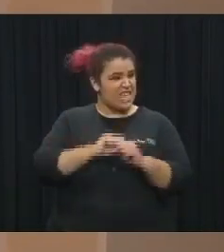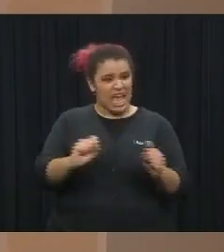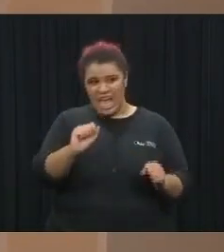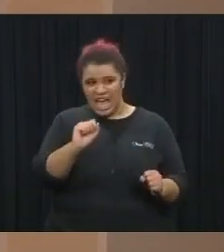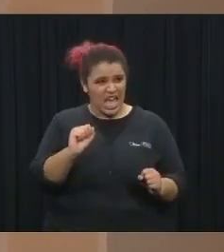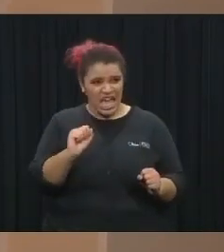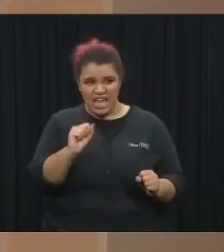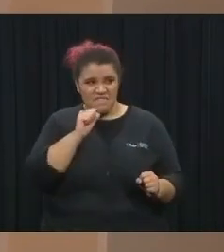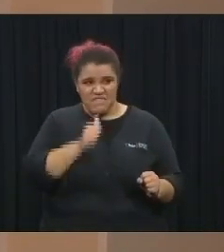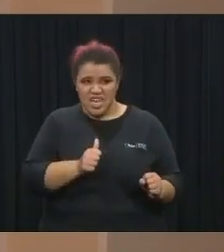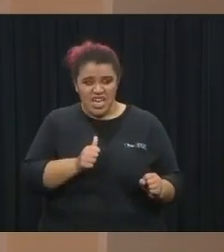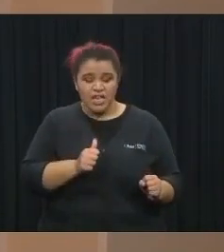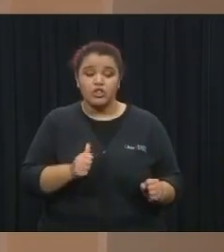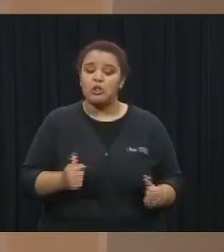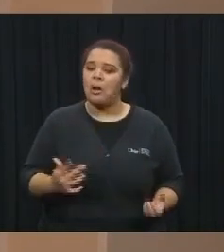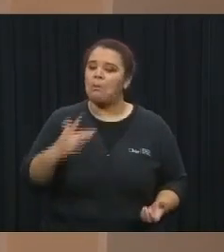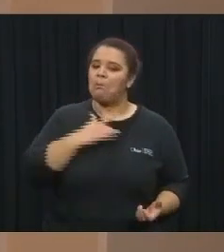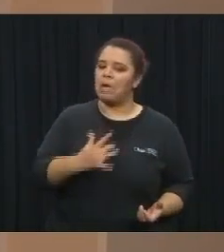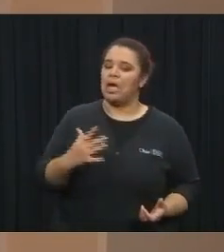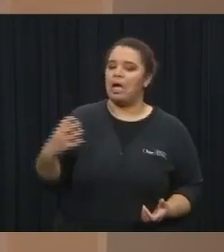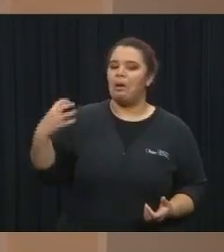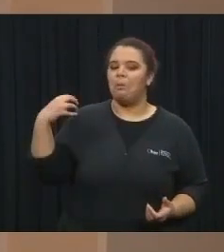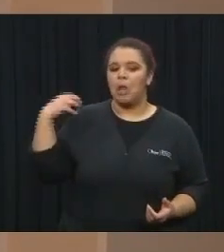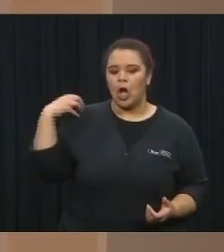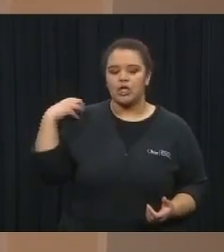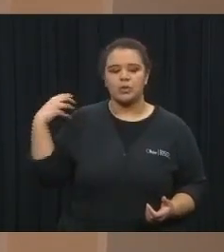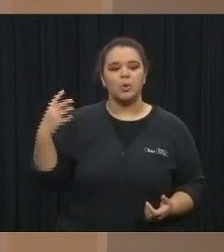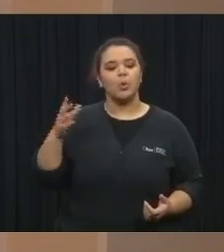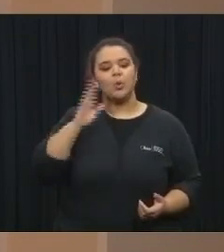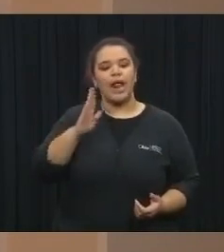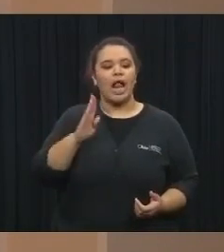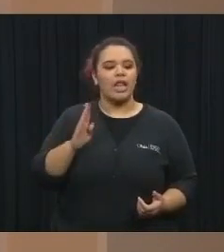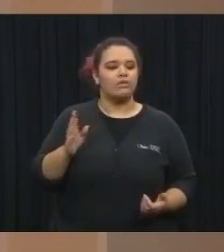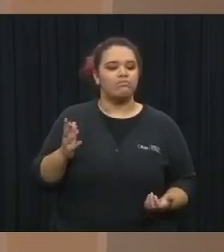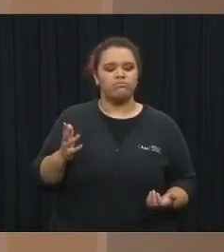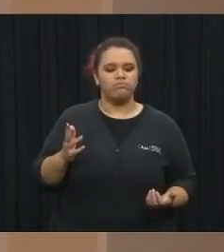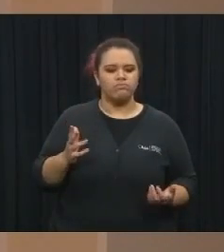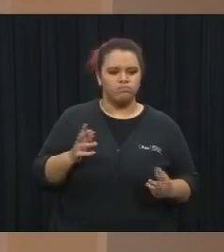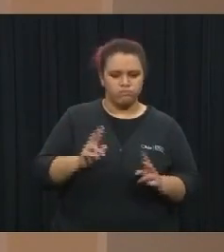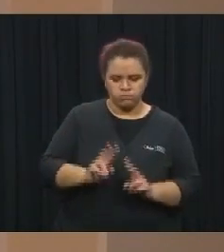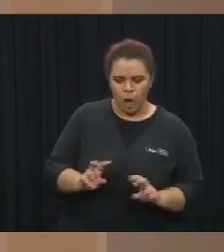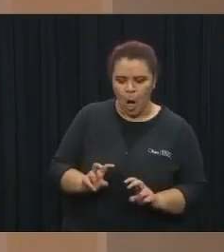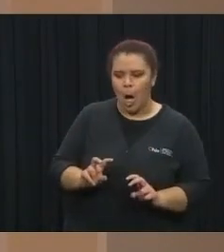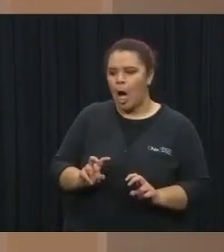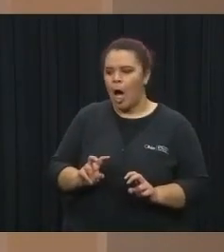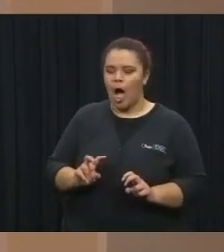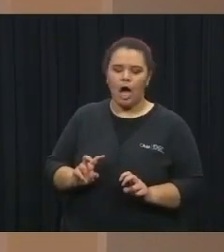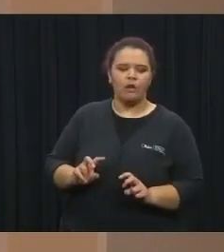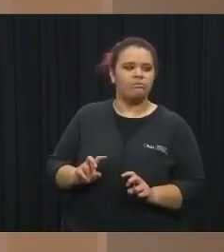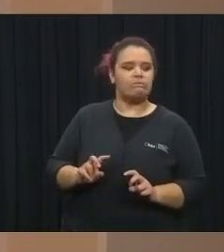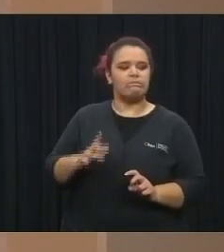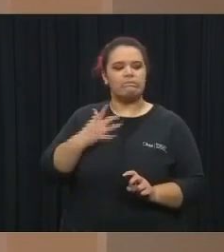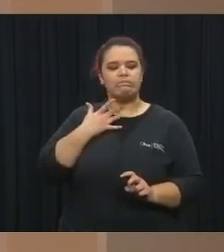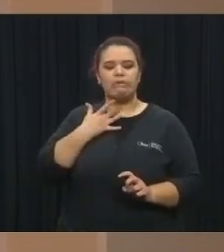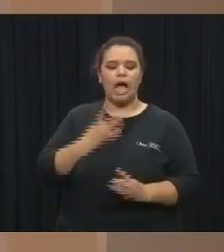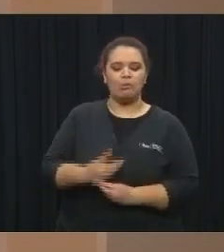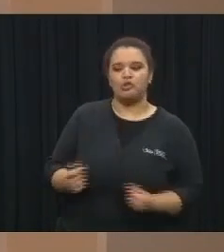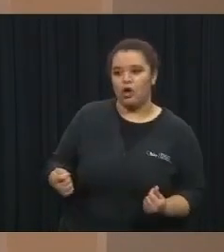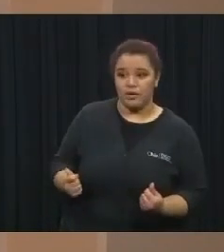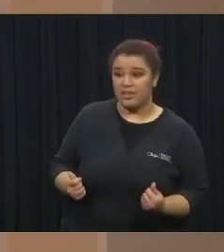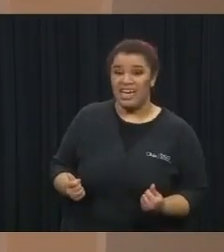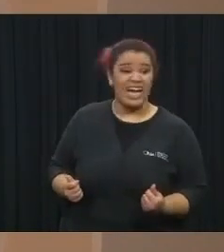employers and employees will work these things out successfully. And if they do not, then you're able to contact your local health department for